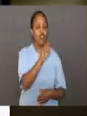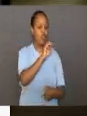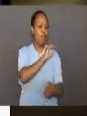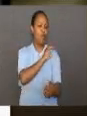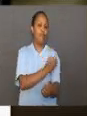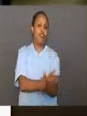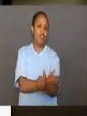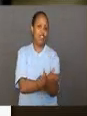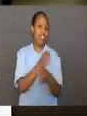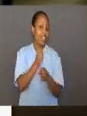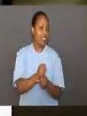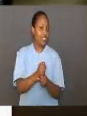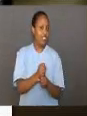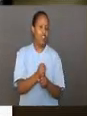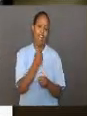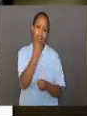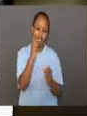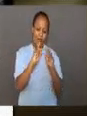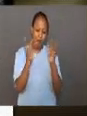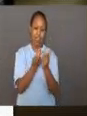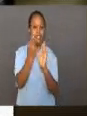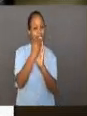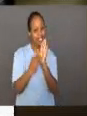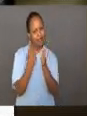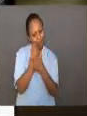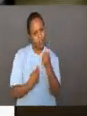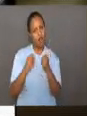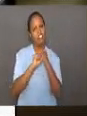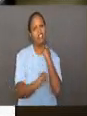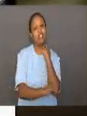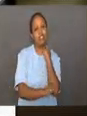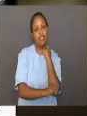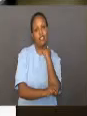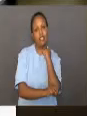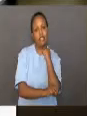unlimited power and established a single-party system.